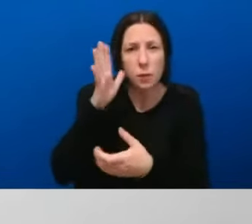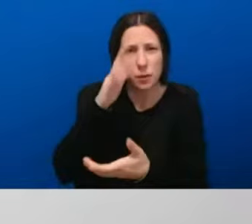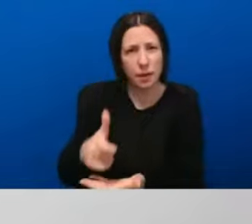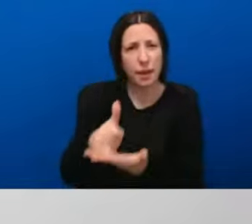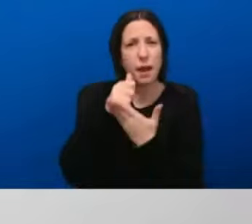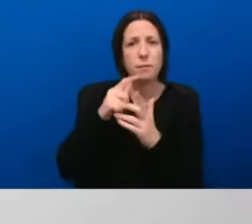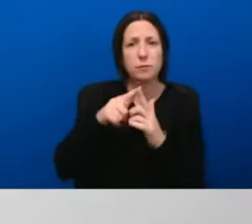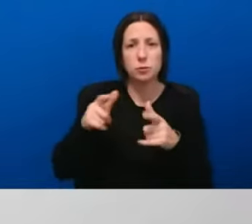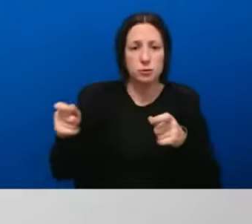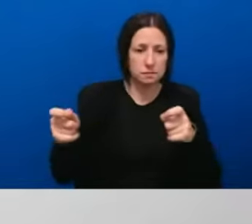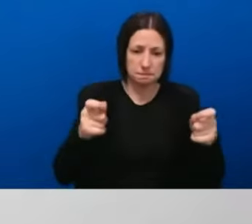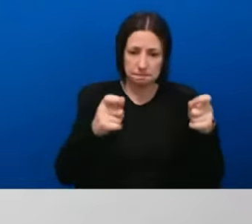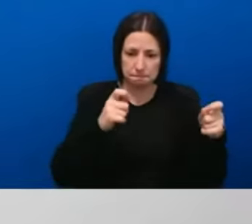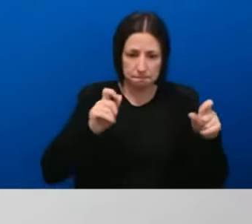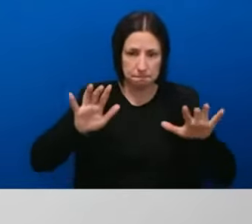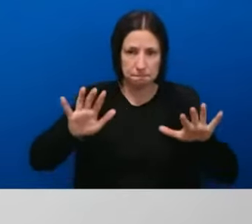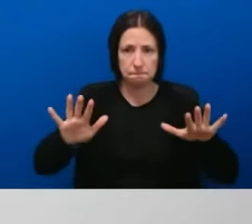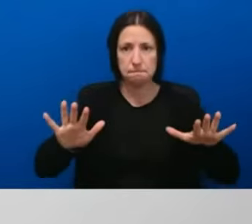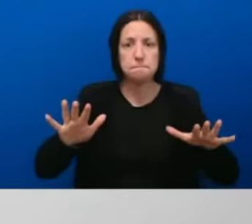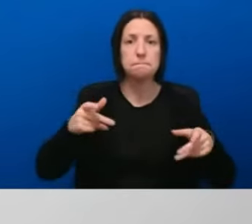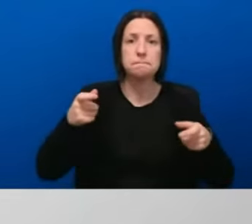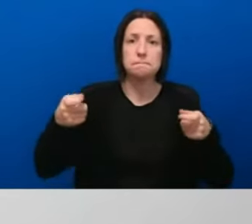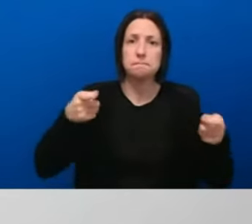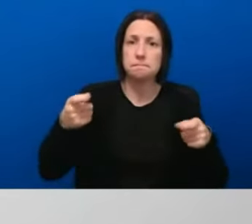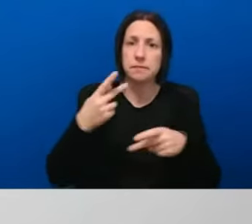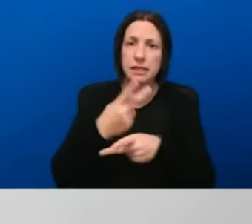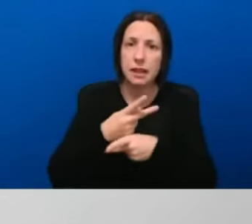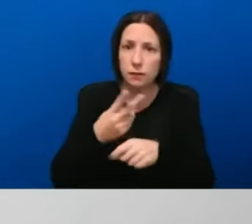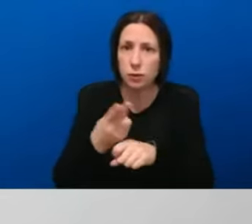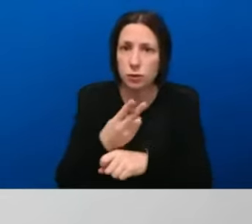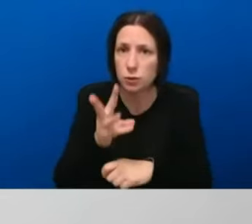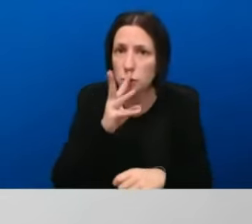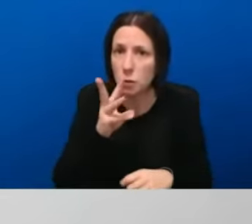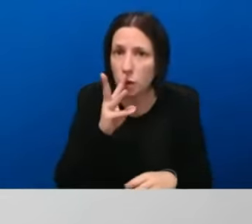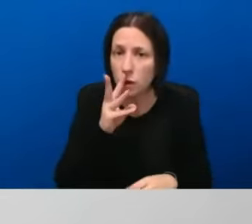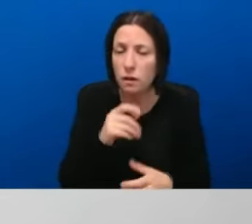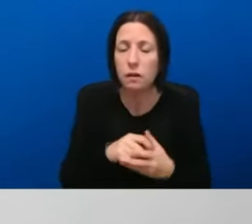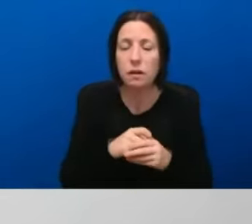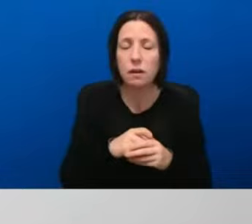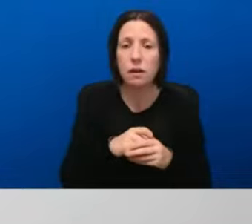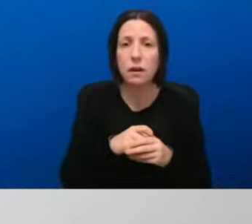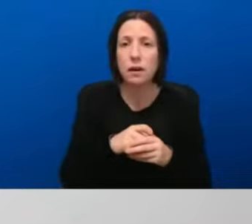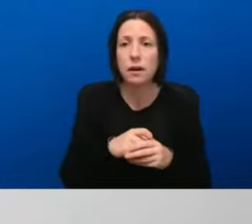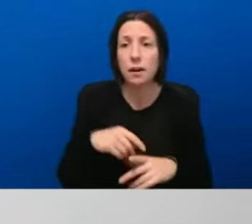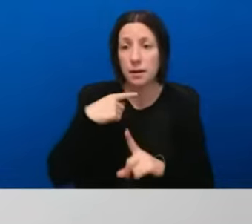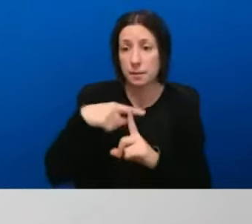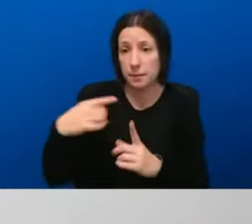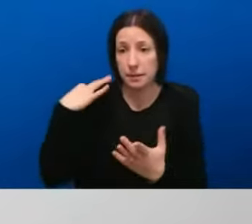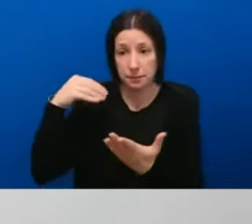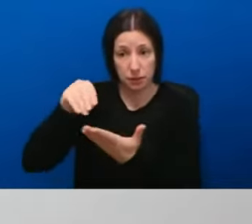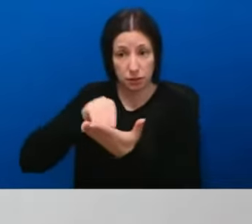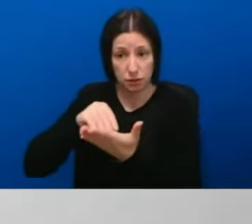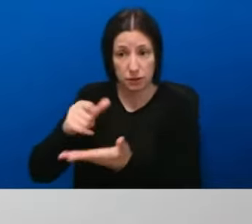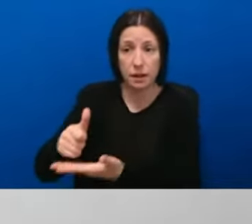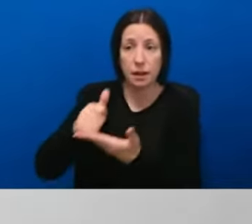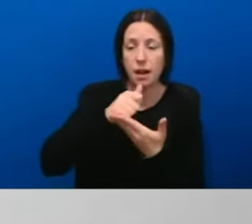in regards to that stewardship of the water resource throughout the province, but also for that future planning and the ability to